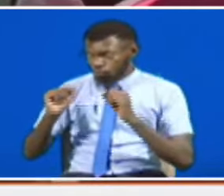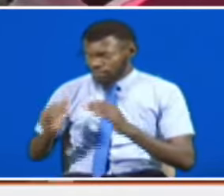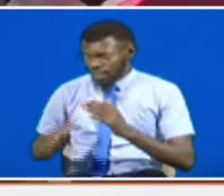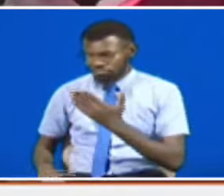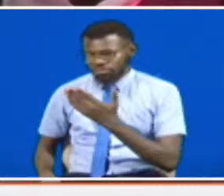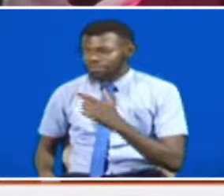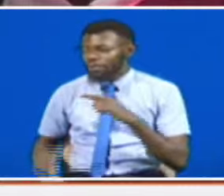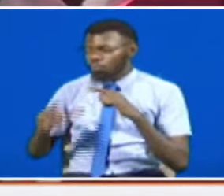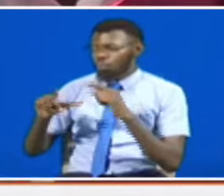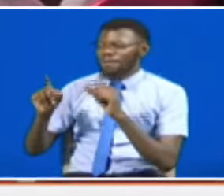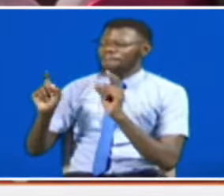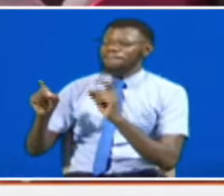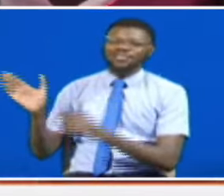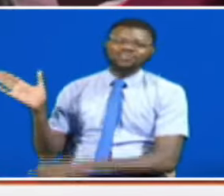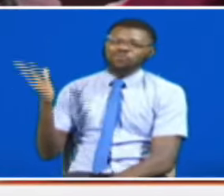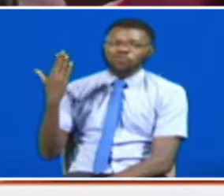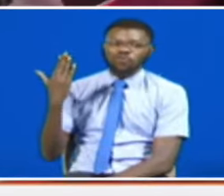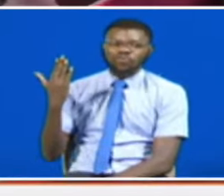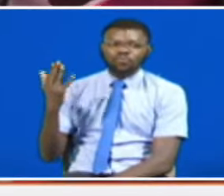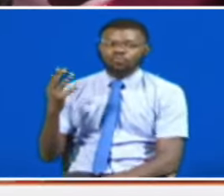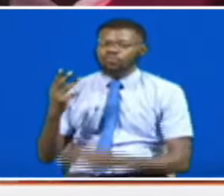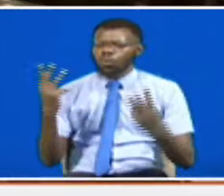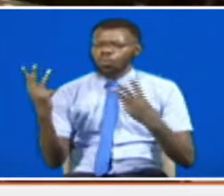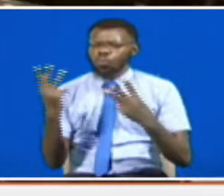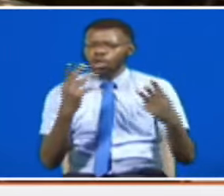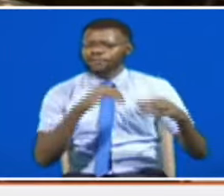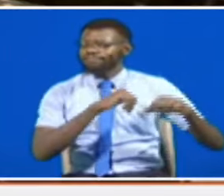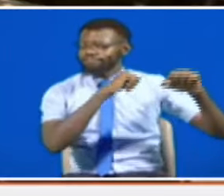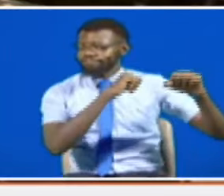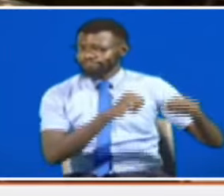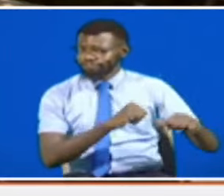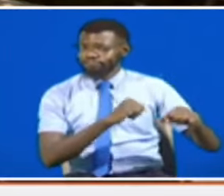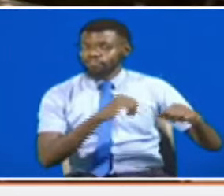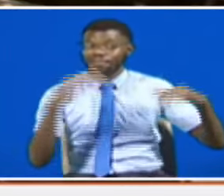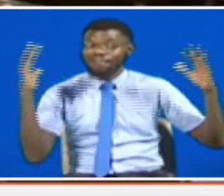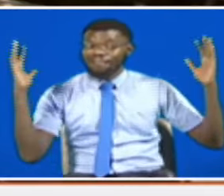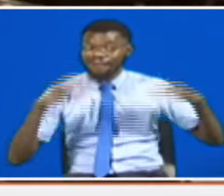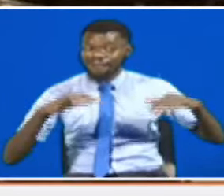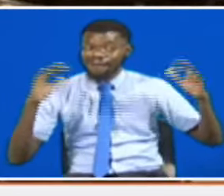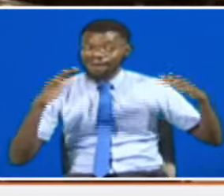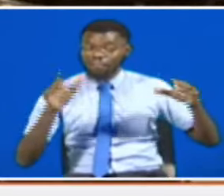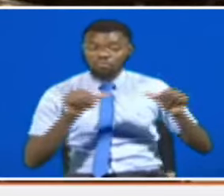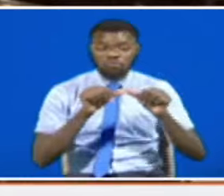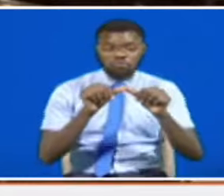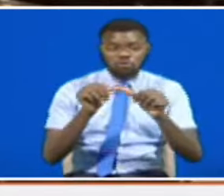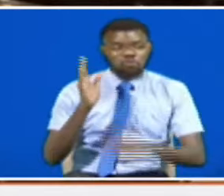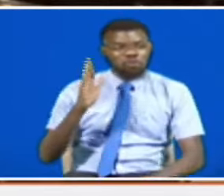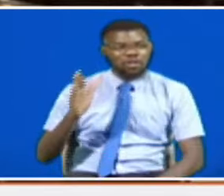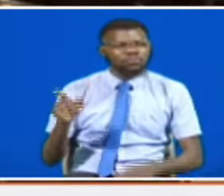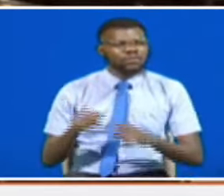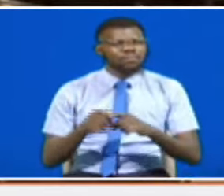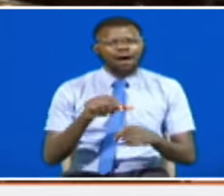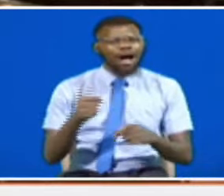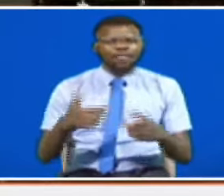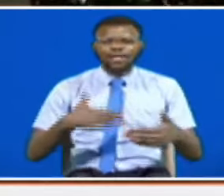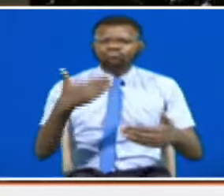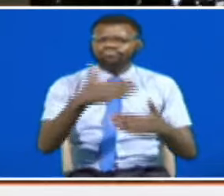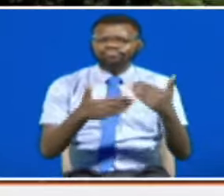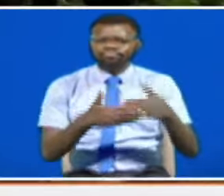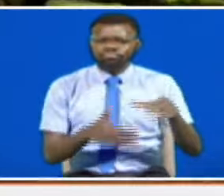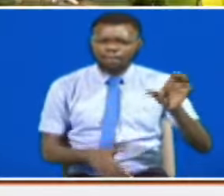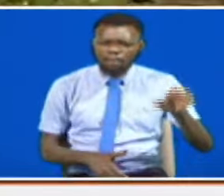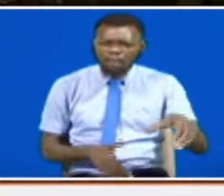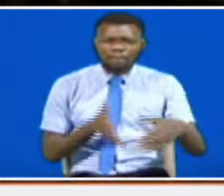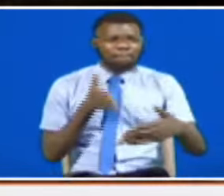no choice because the weather forecast shows us that the rains are going to continue. The county boss also noted that illegal structures were built and ended up blocking